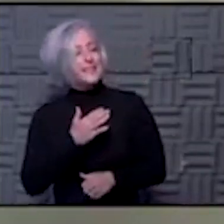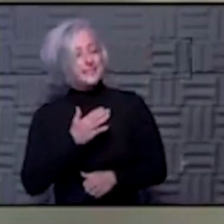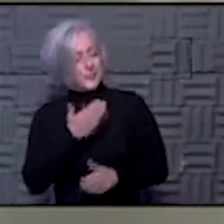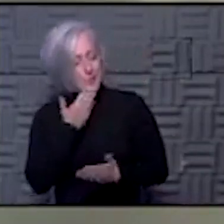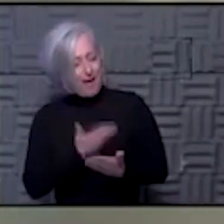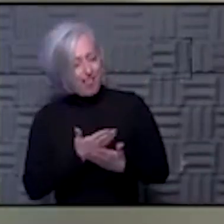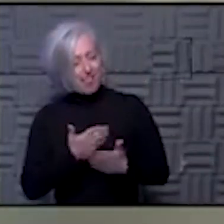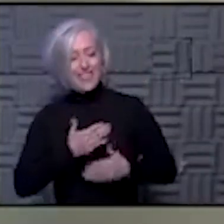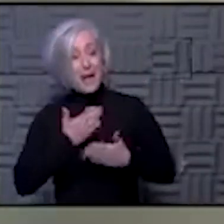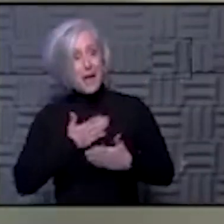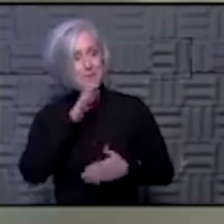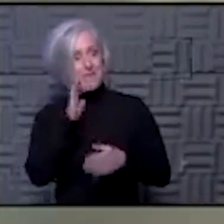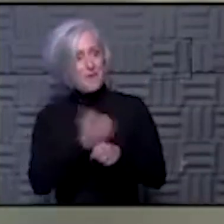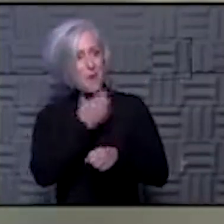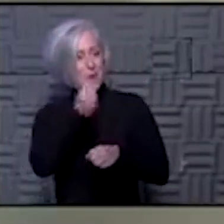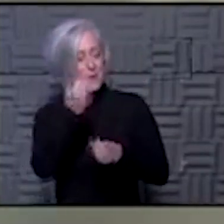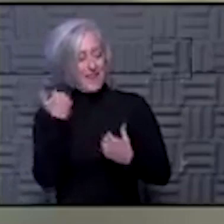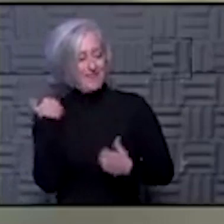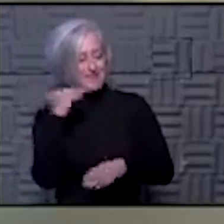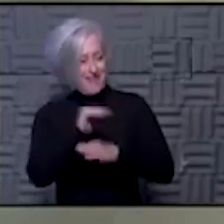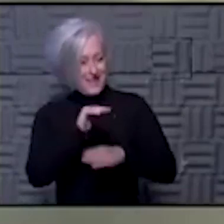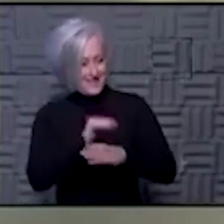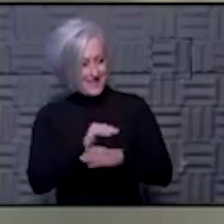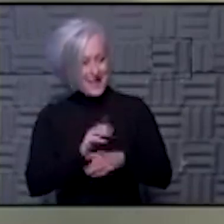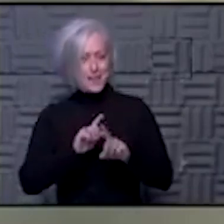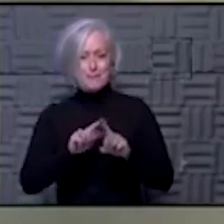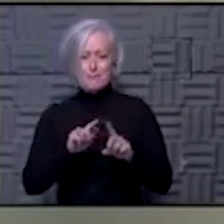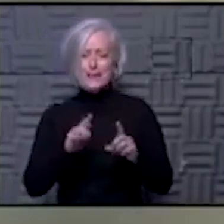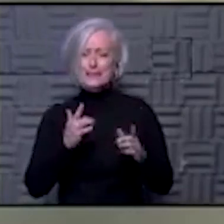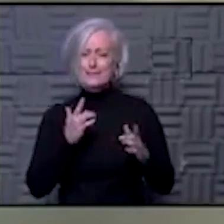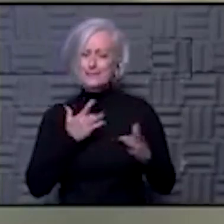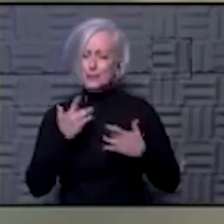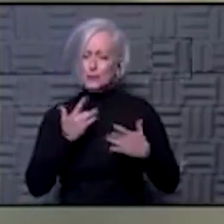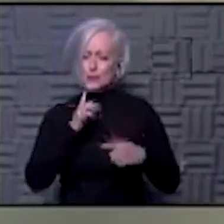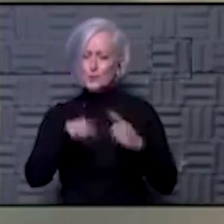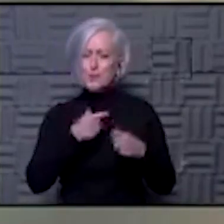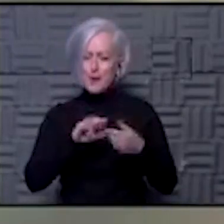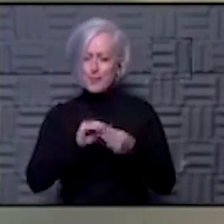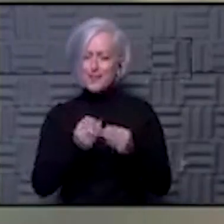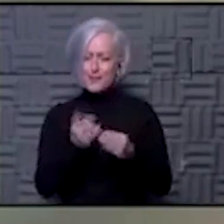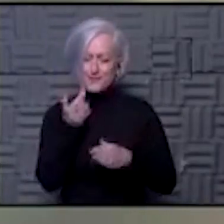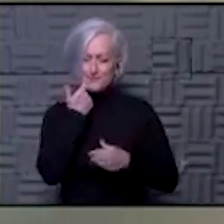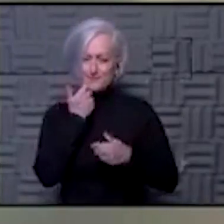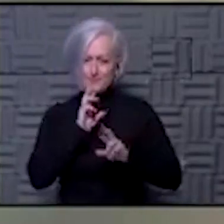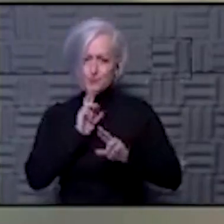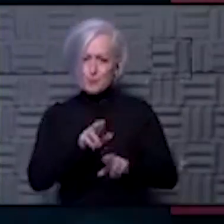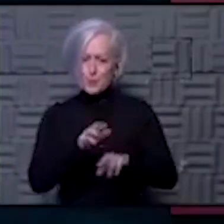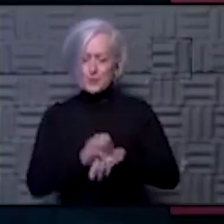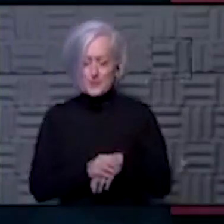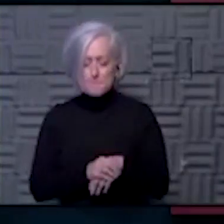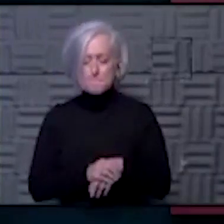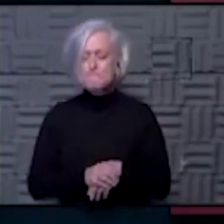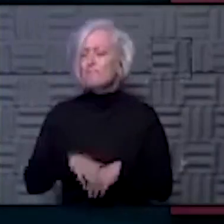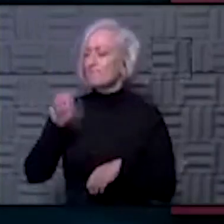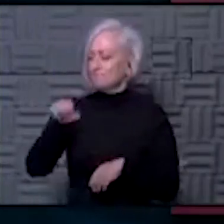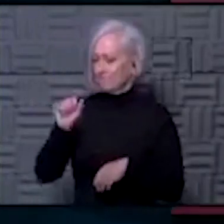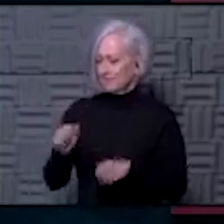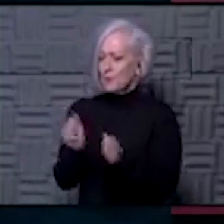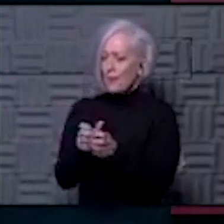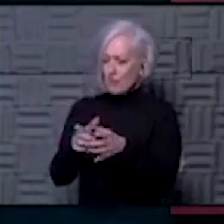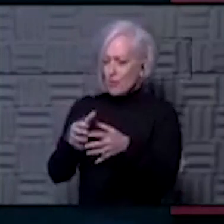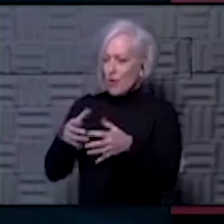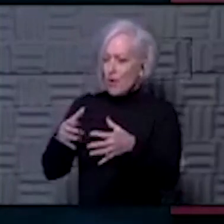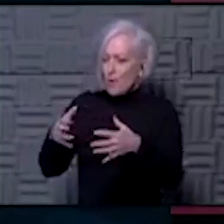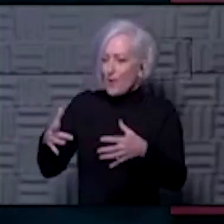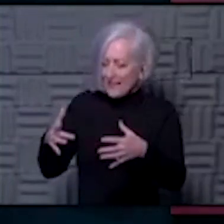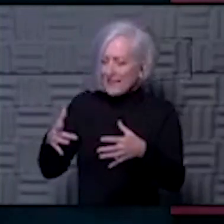but very, very disturbed by the numbers just reported by you. Yeah, they have grown, and we are clearly